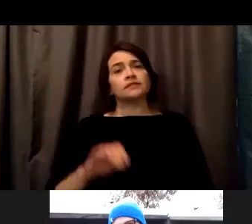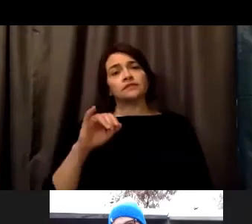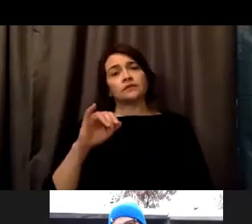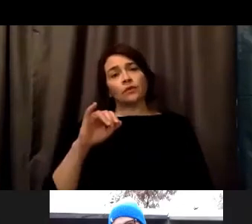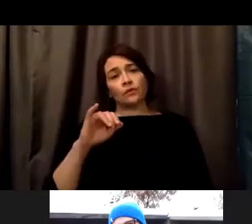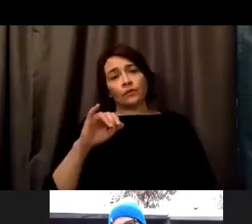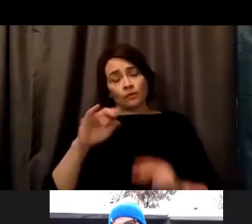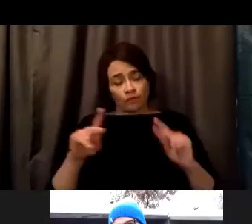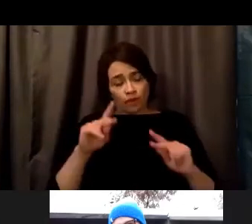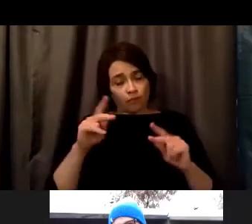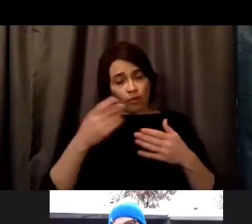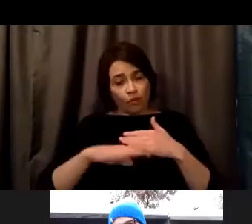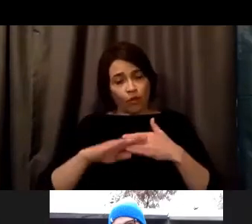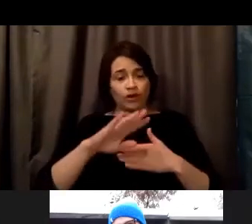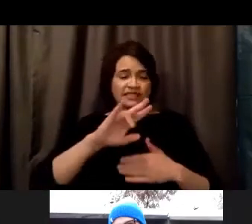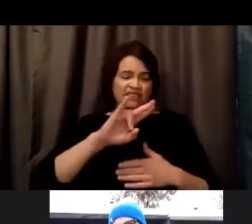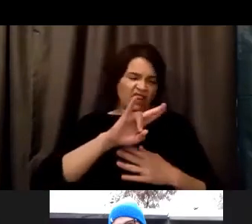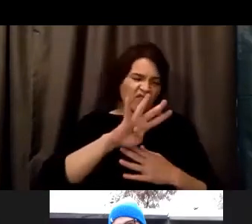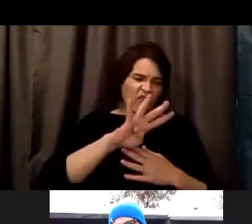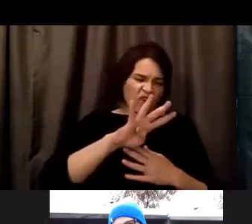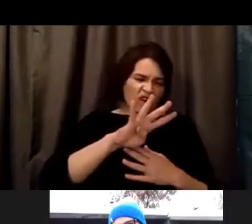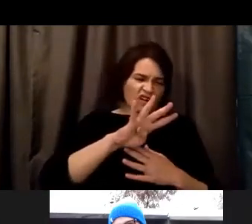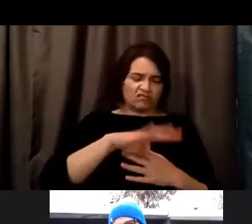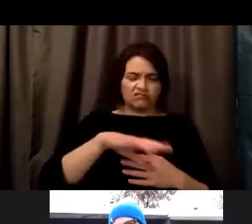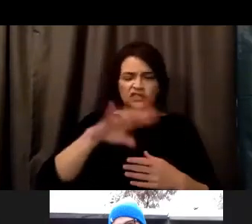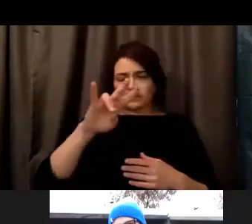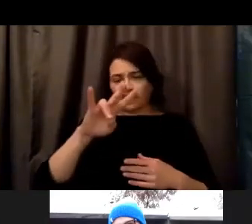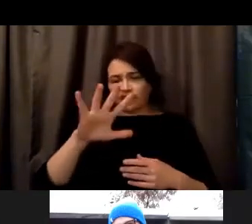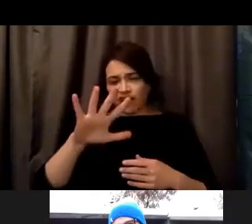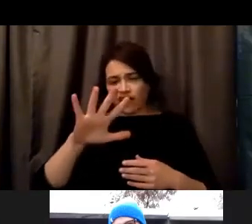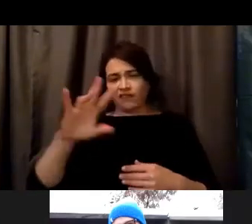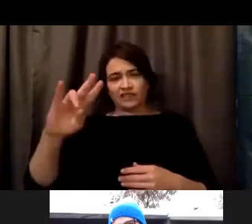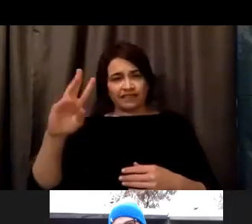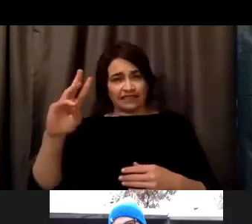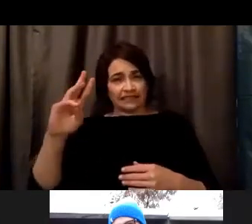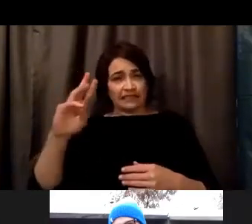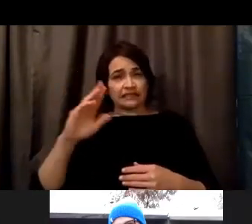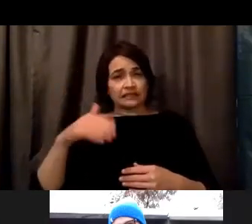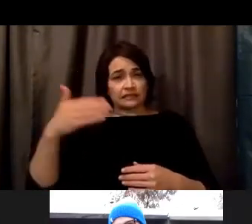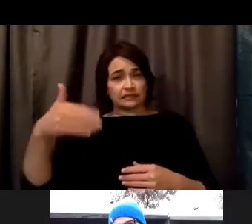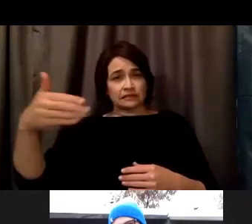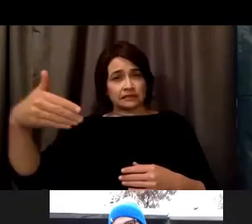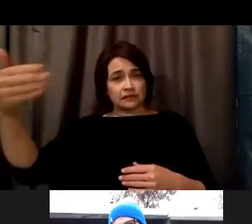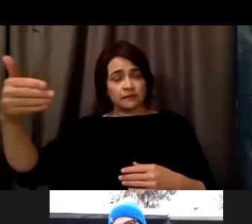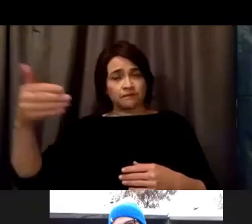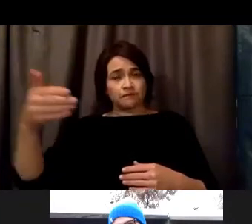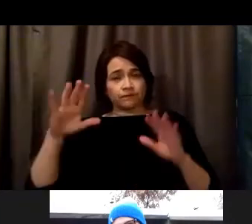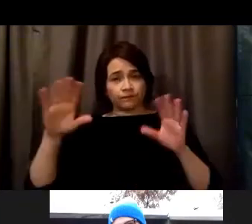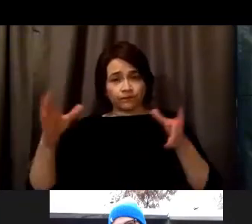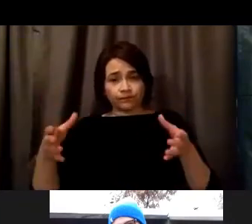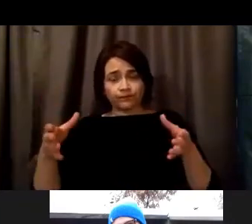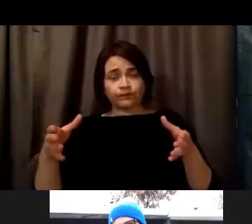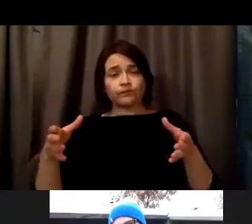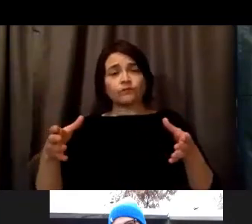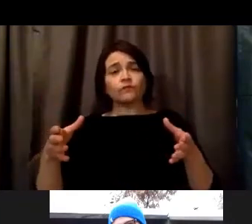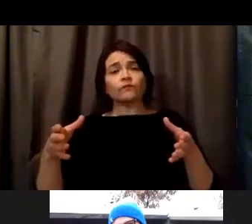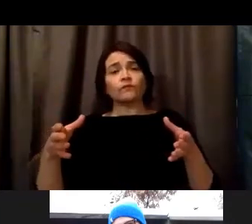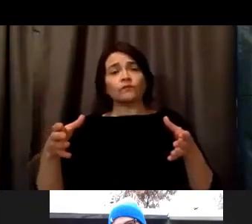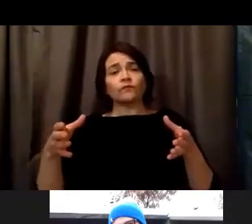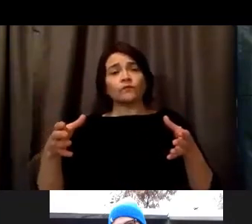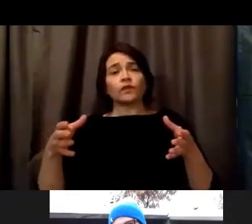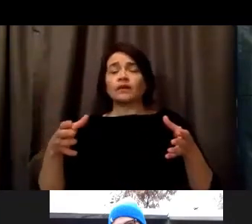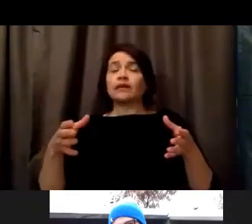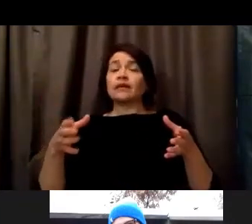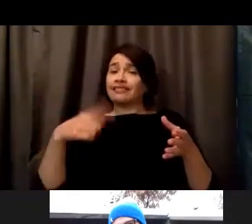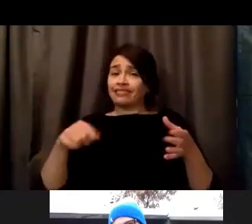'75, '76, these were people who were classified as genocide